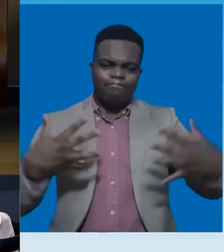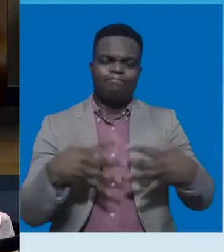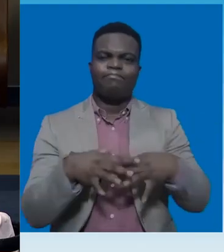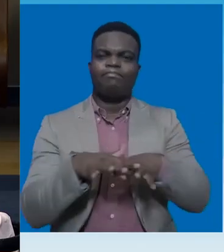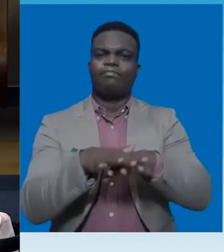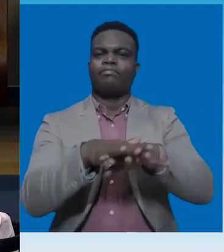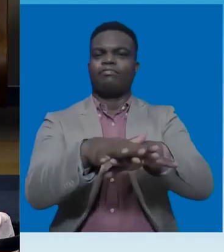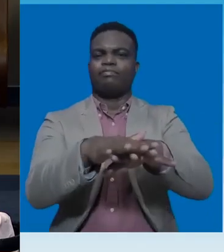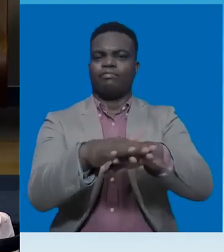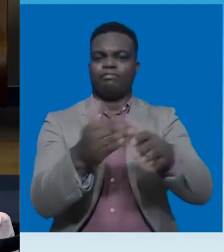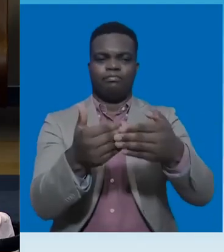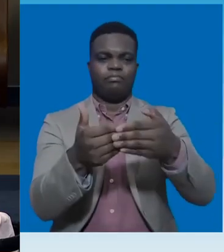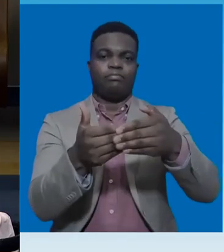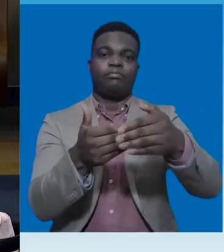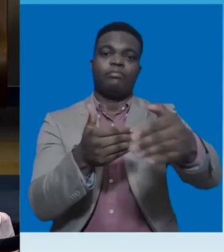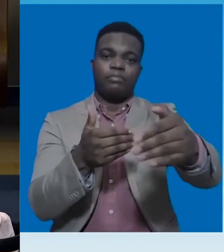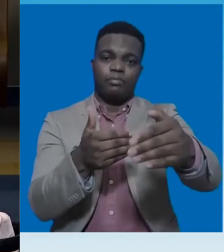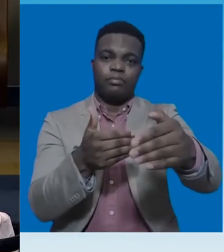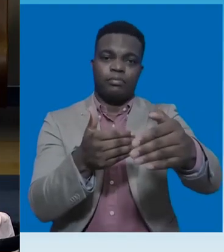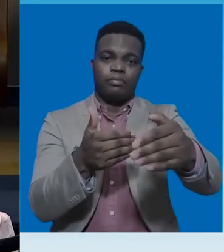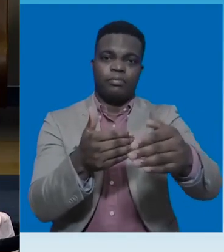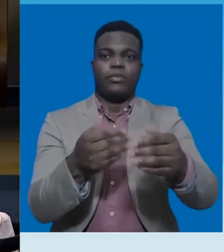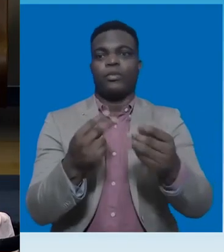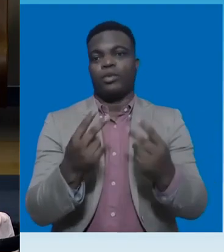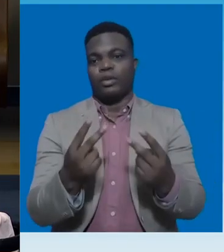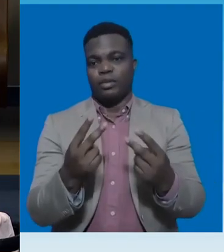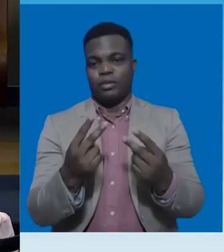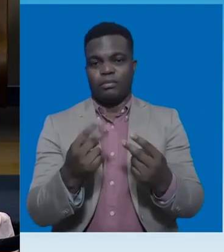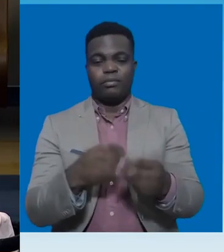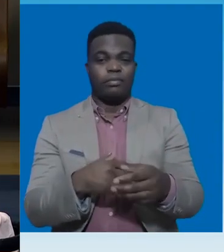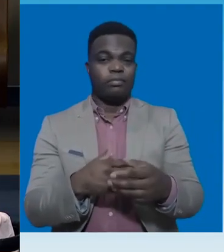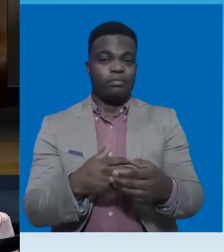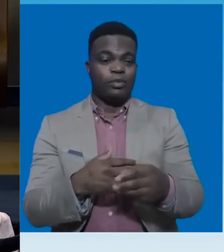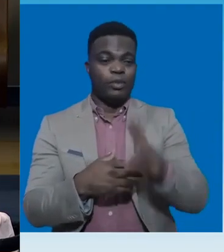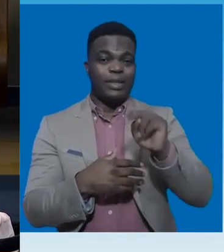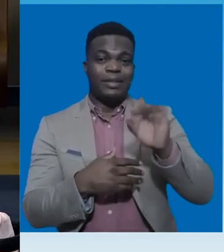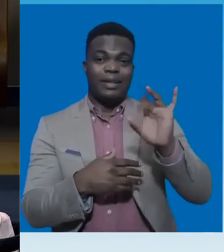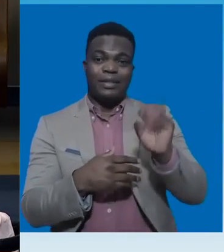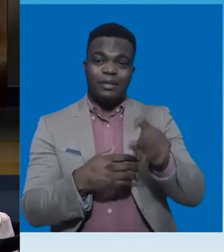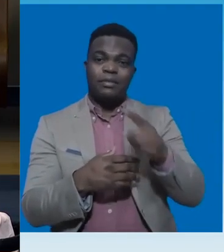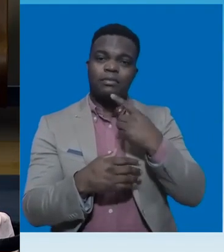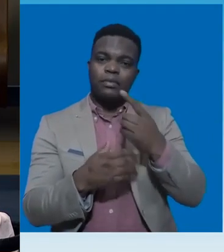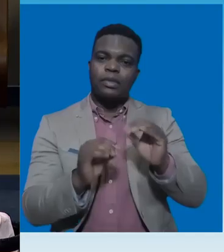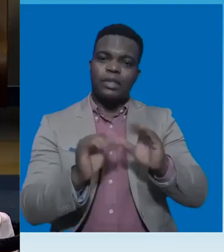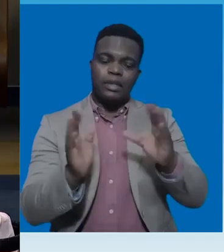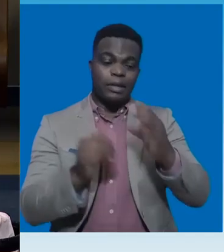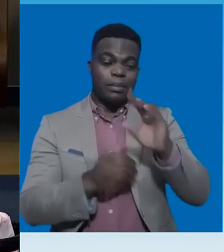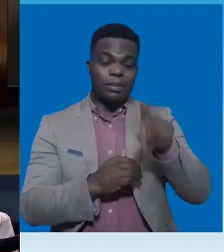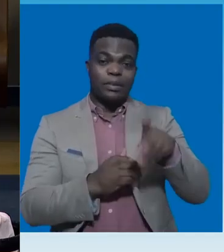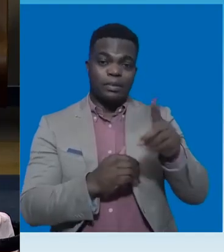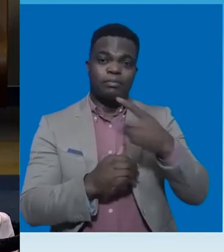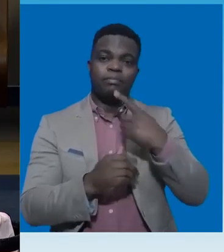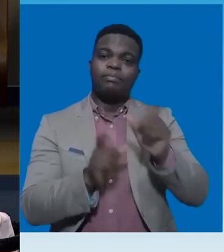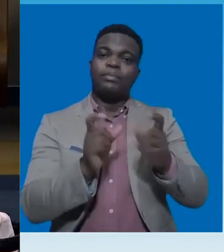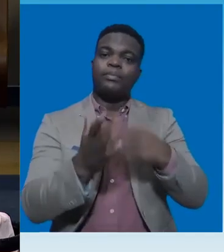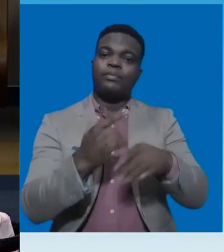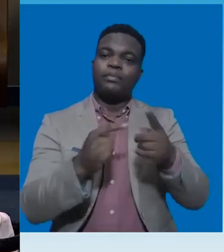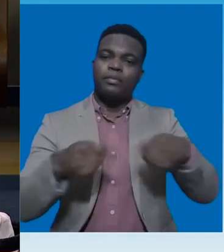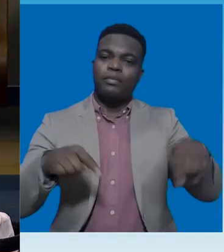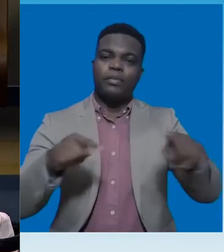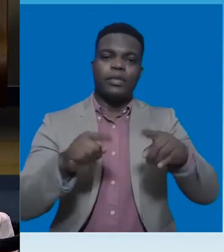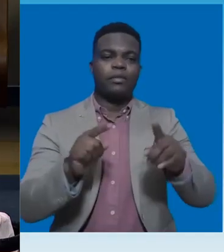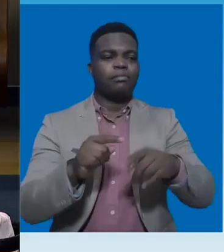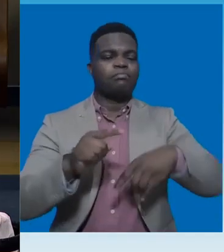The reality of persons with disabilities are different and diversified. Women and girls with